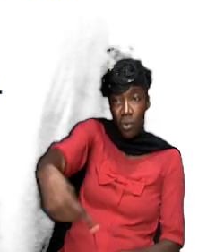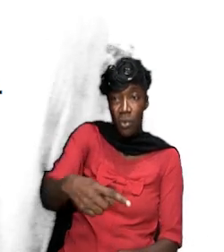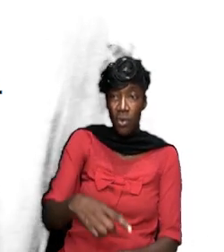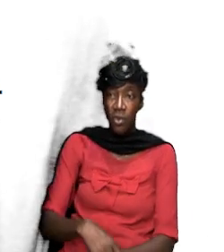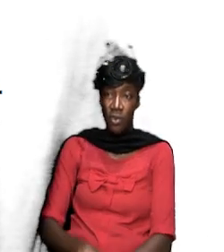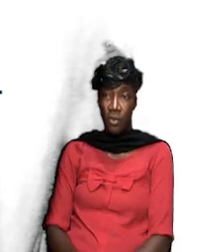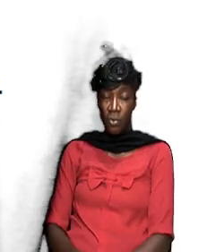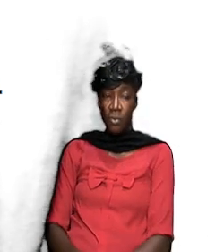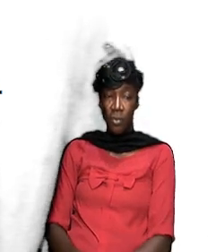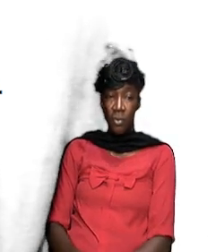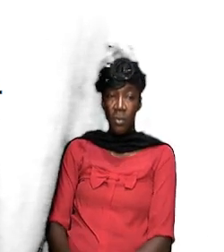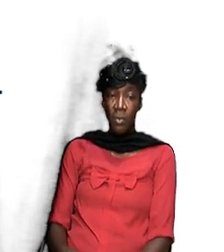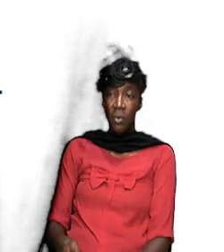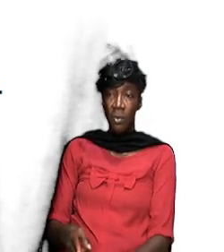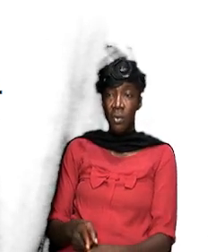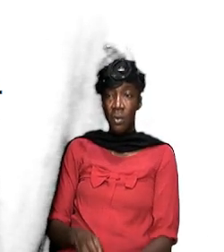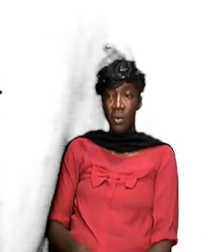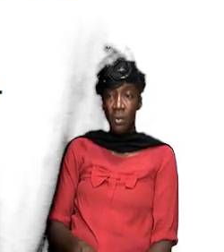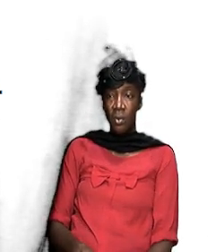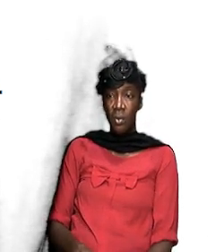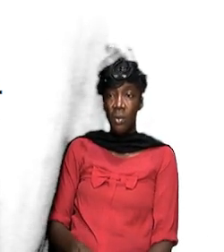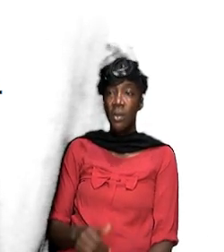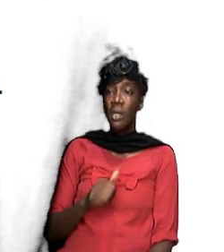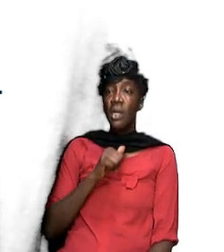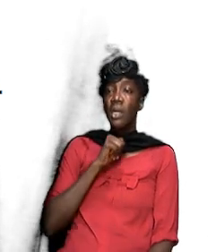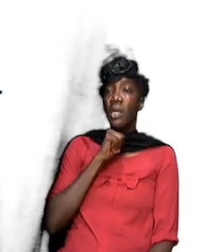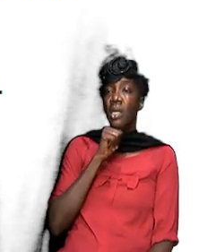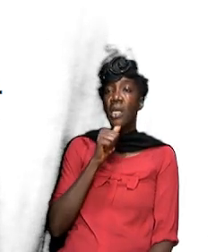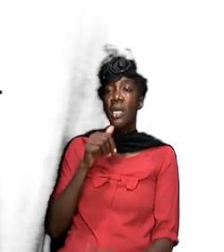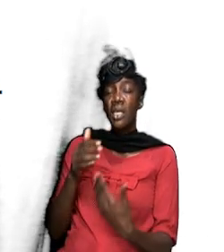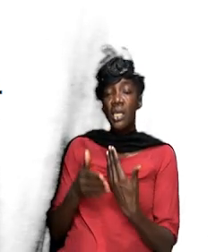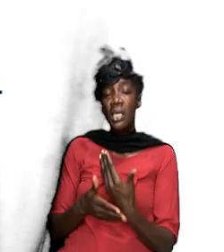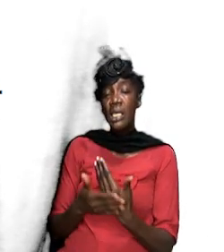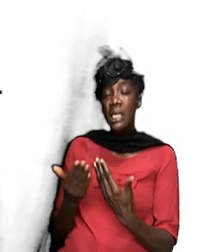Honestly, it is not easy to do.